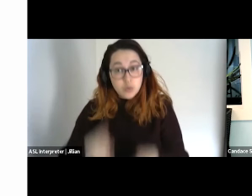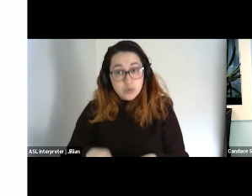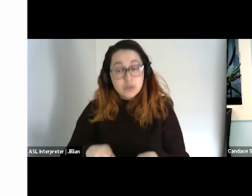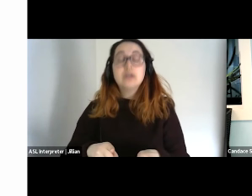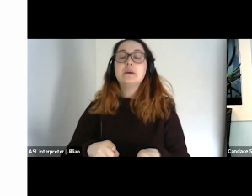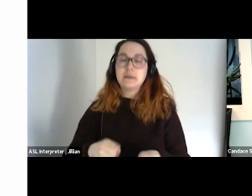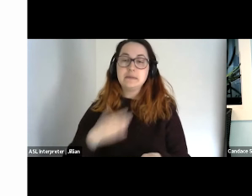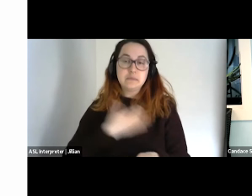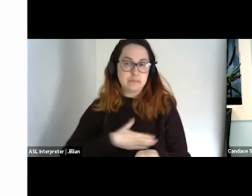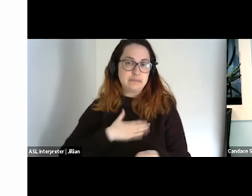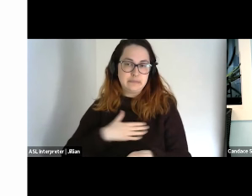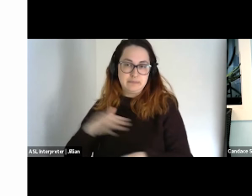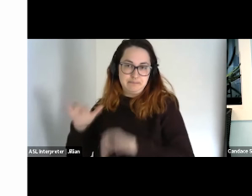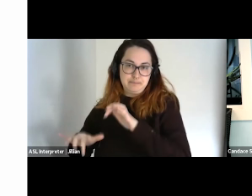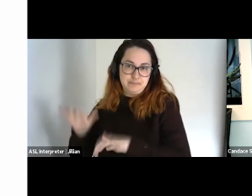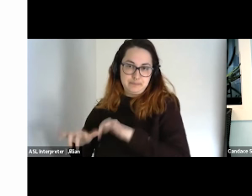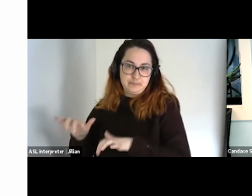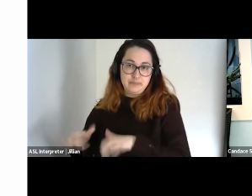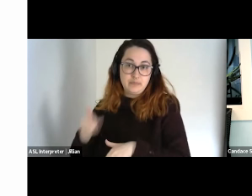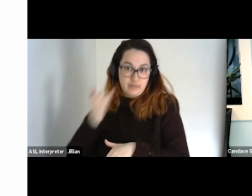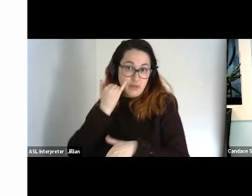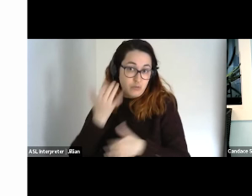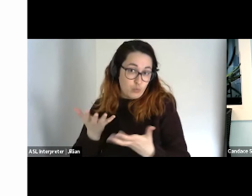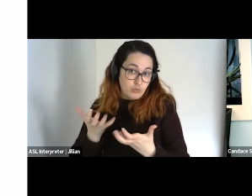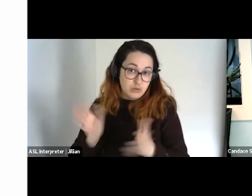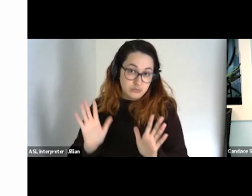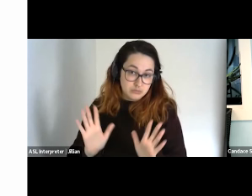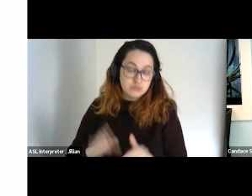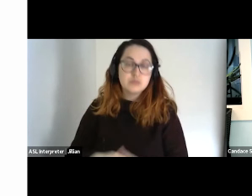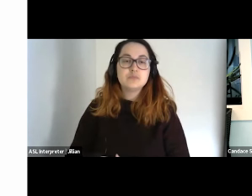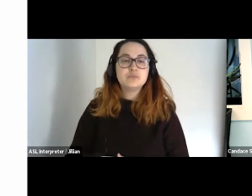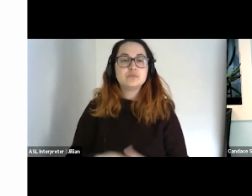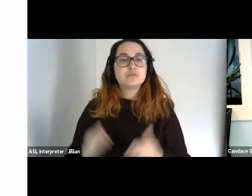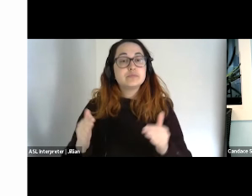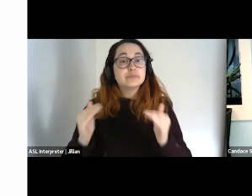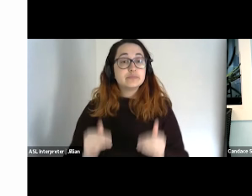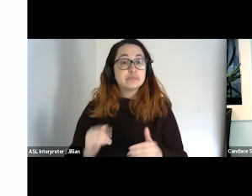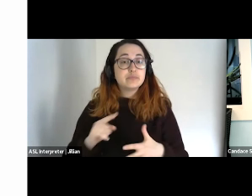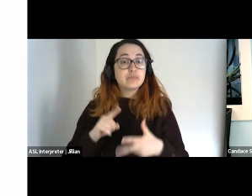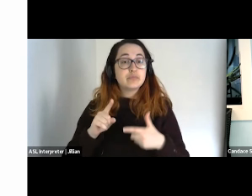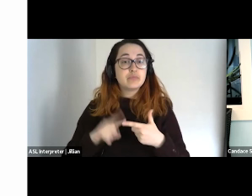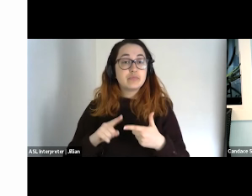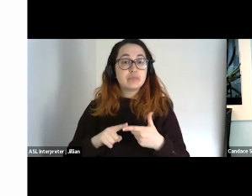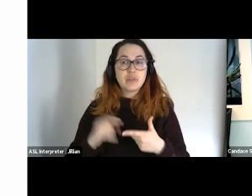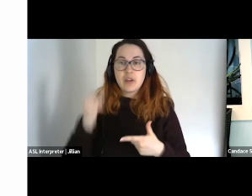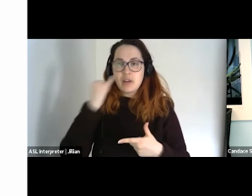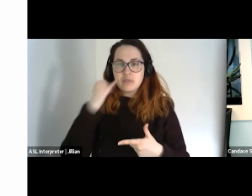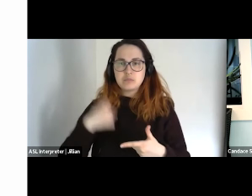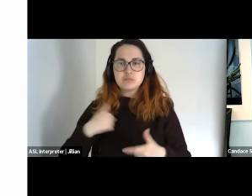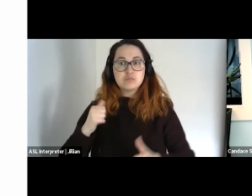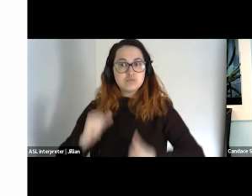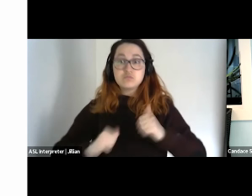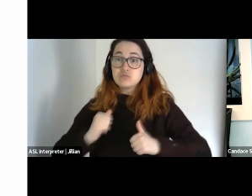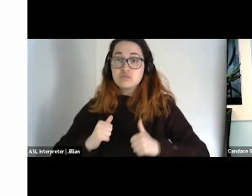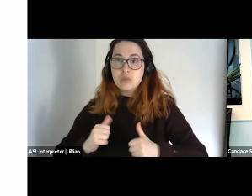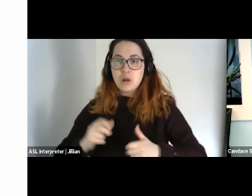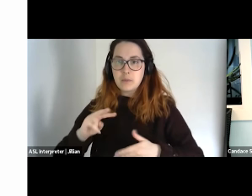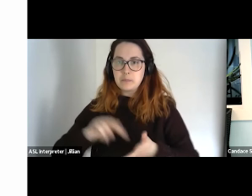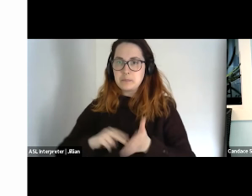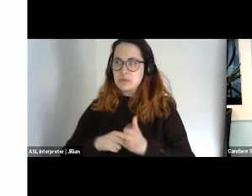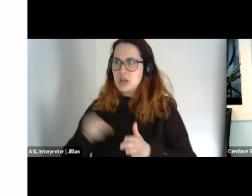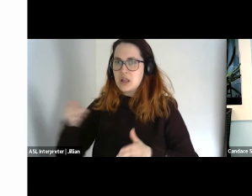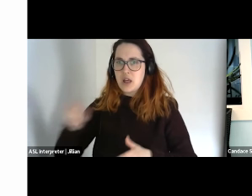through, please type that in the chat if you'd like. If I assert myself, I will upset the other person and ruin our